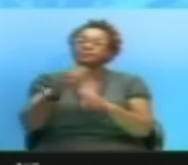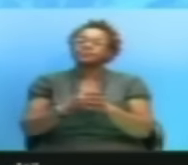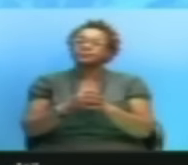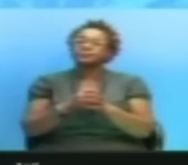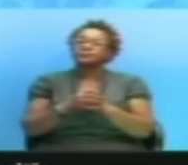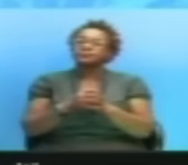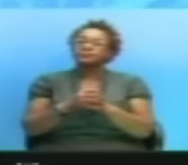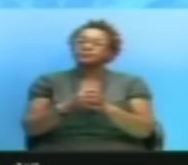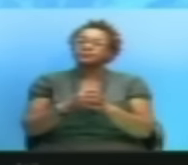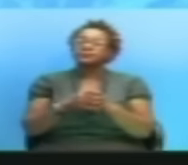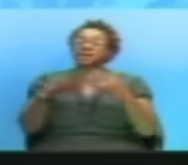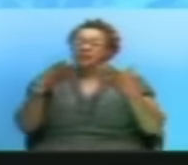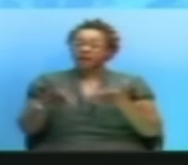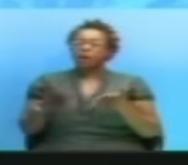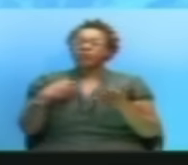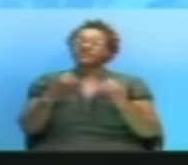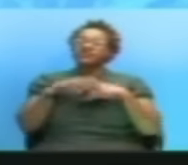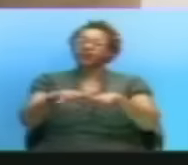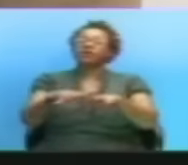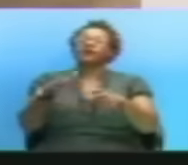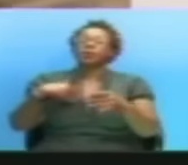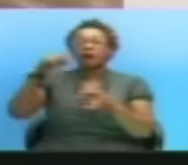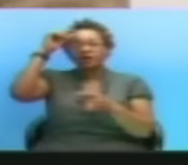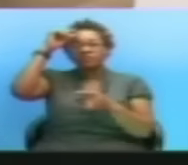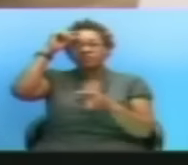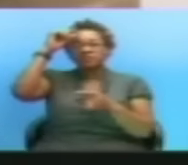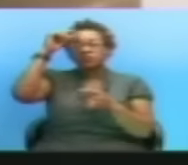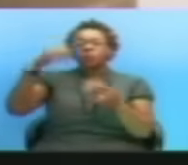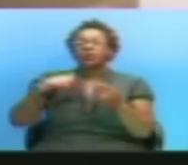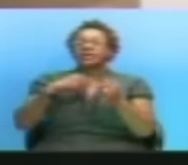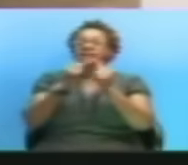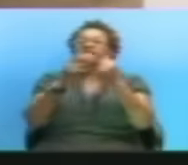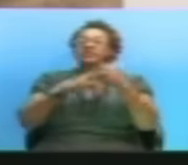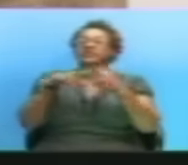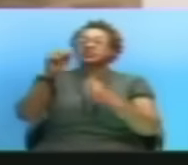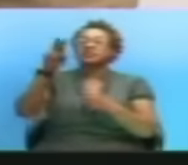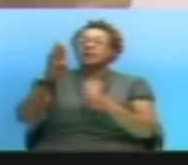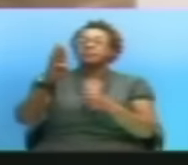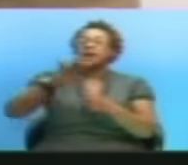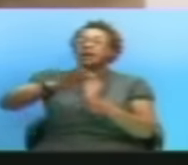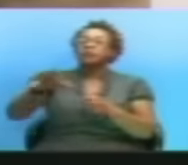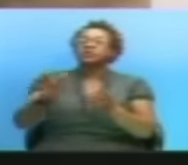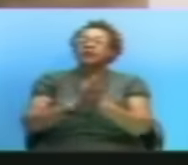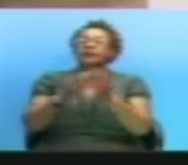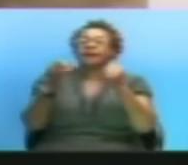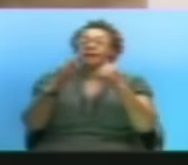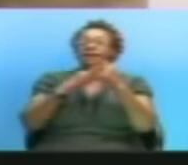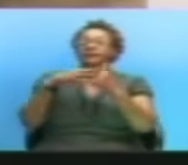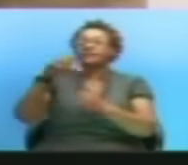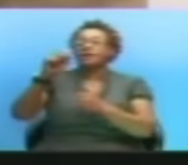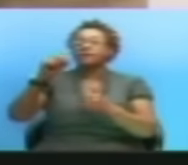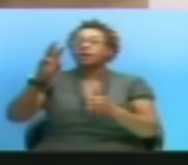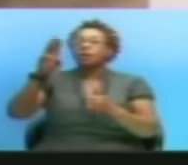Right now, we have devolved our government. We are in 17 sub-counties and 85 wards that are there in the